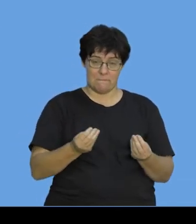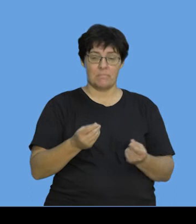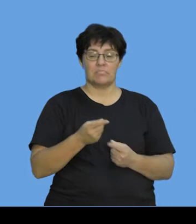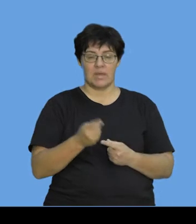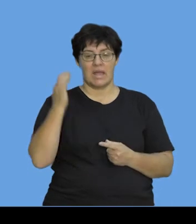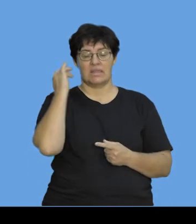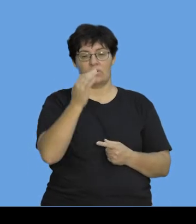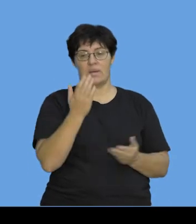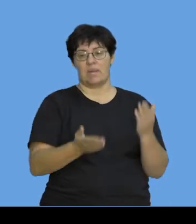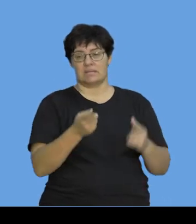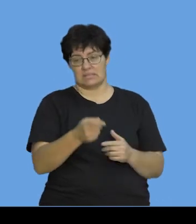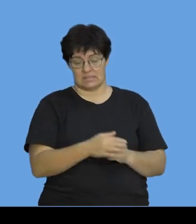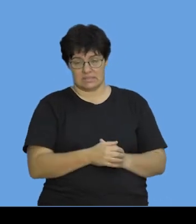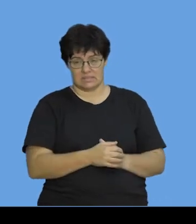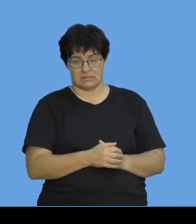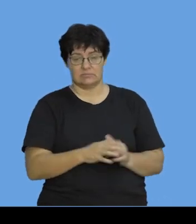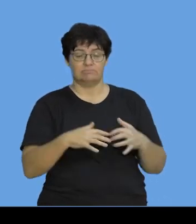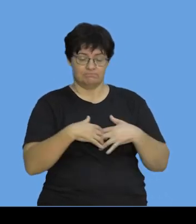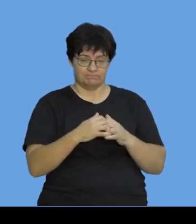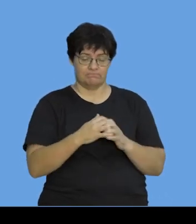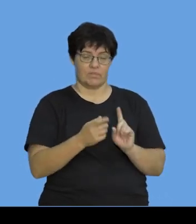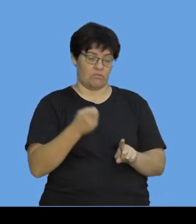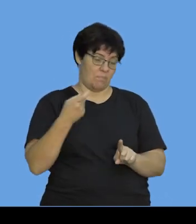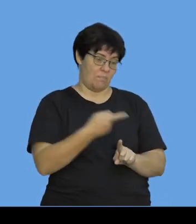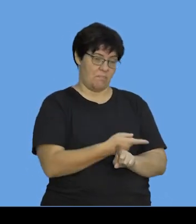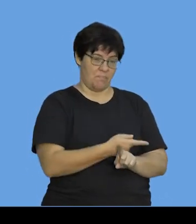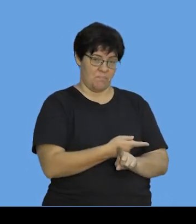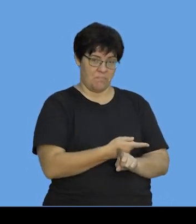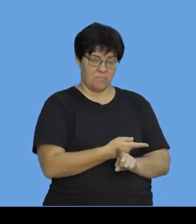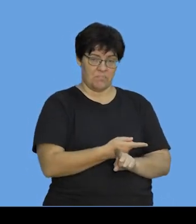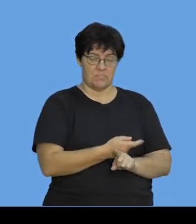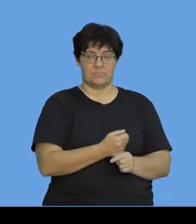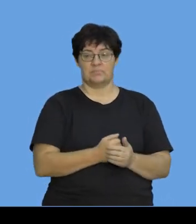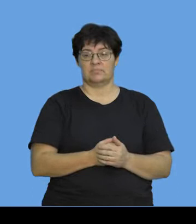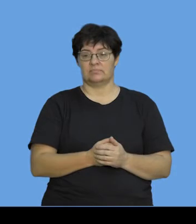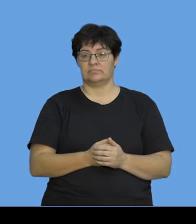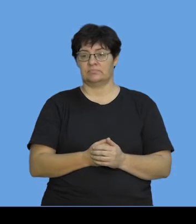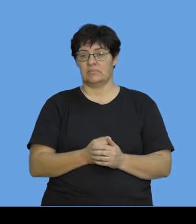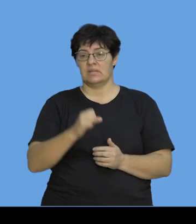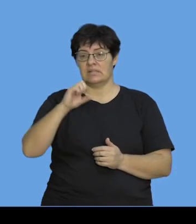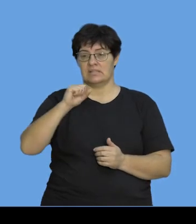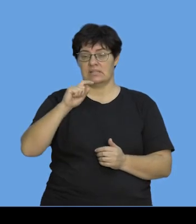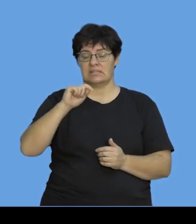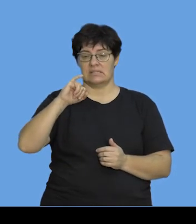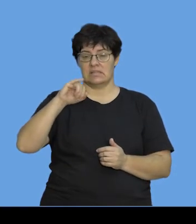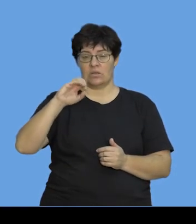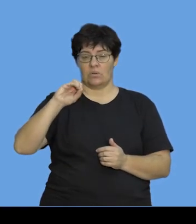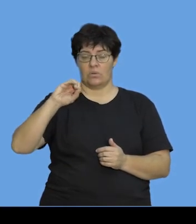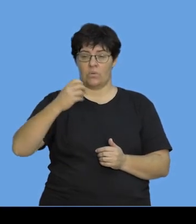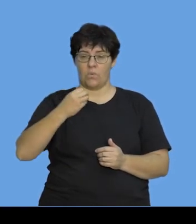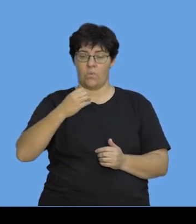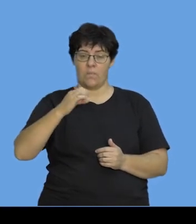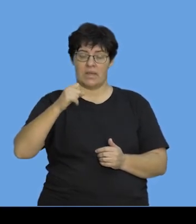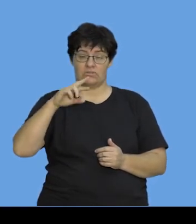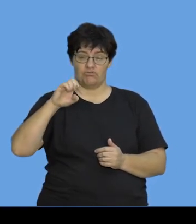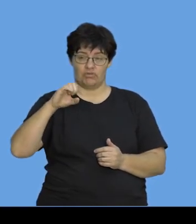theoretical mass of iron that will be formed from, you know, the stoichiometric ratio. So if we go back to our calculator,